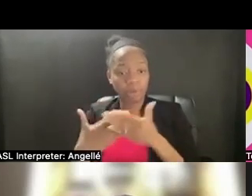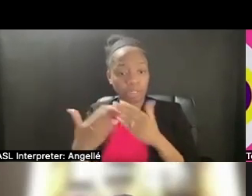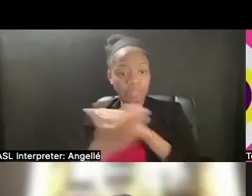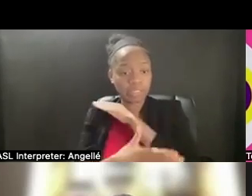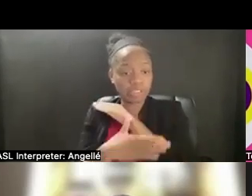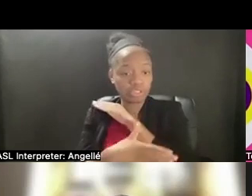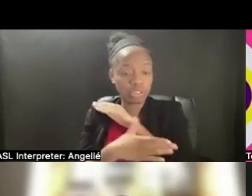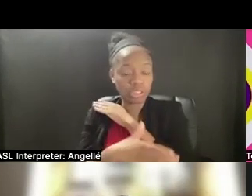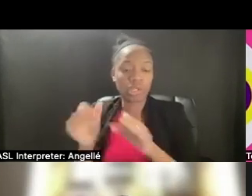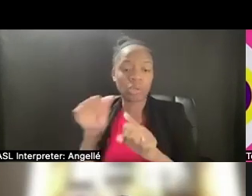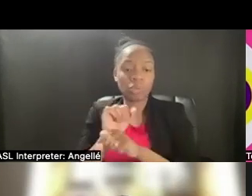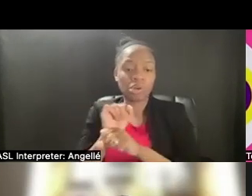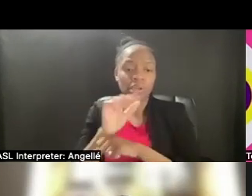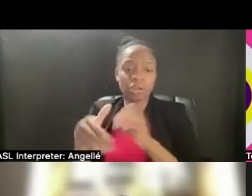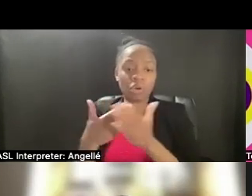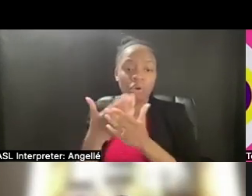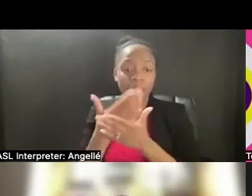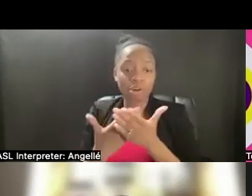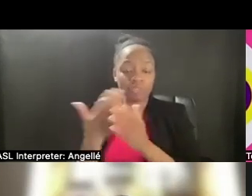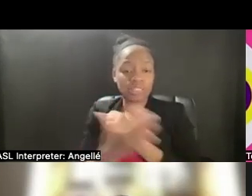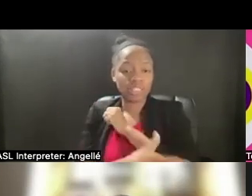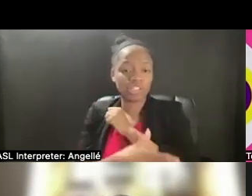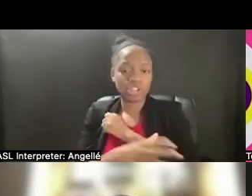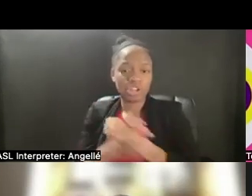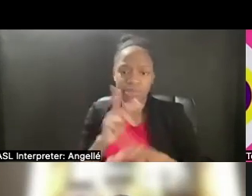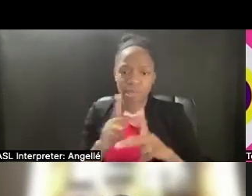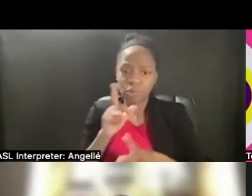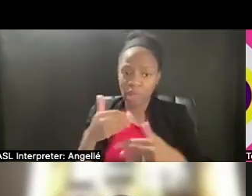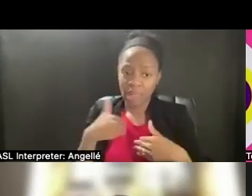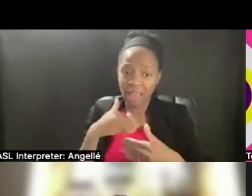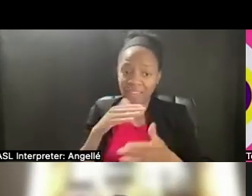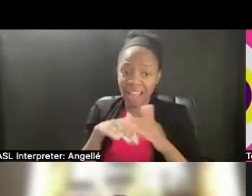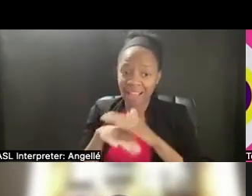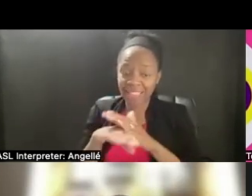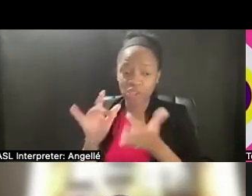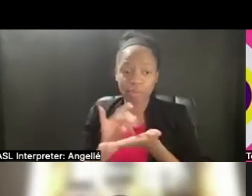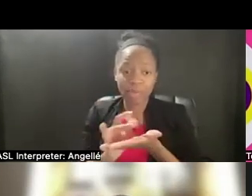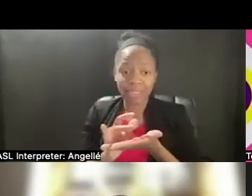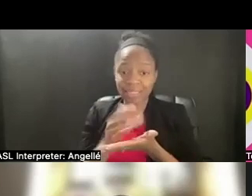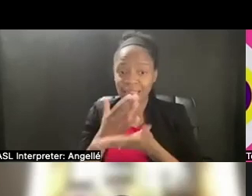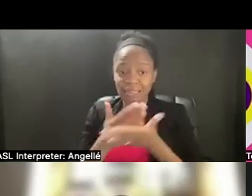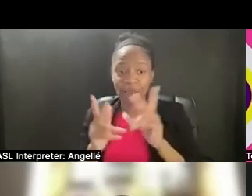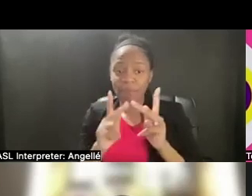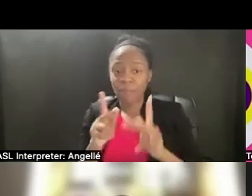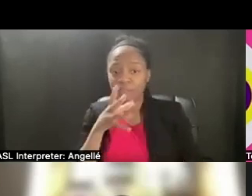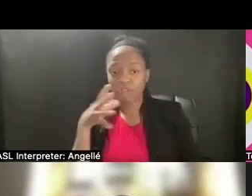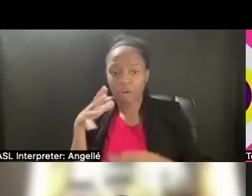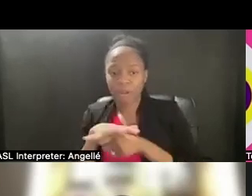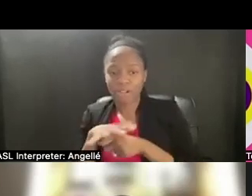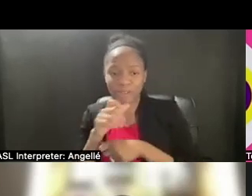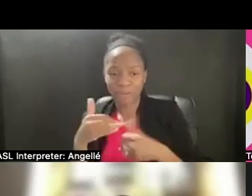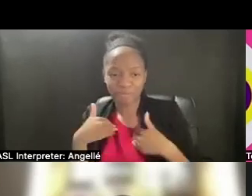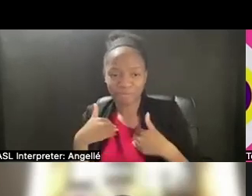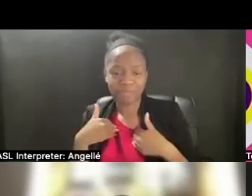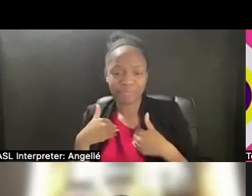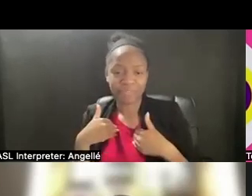in all parts of the country, there are people who have access to medicines that some folks in rural places don't have, or in